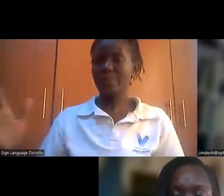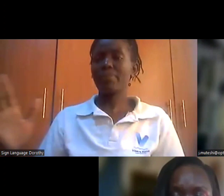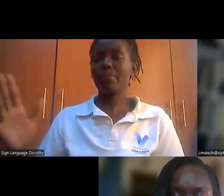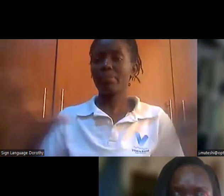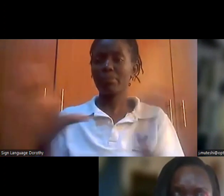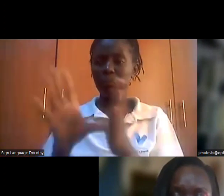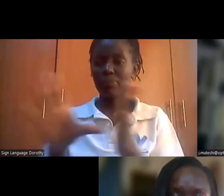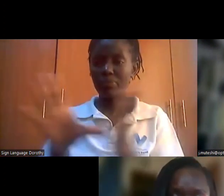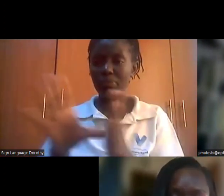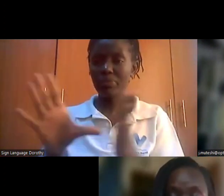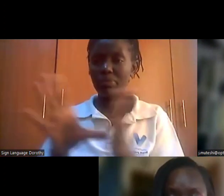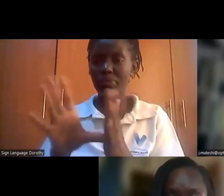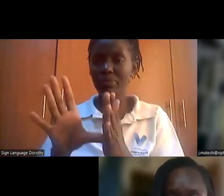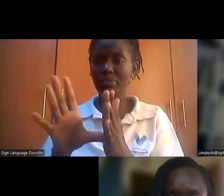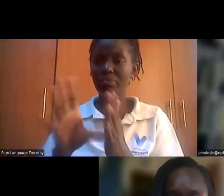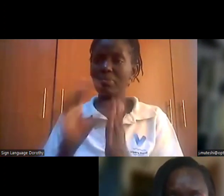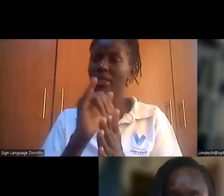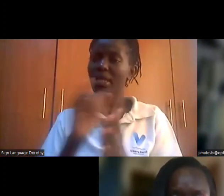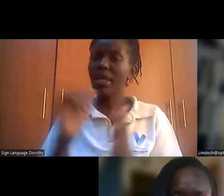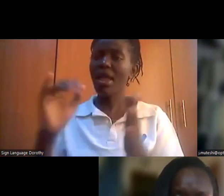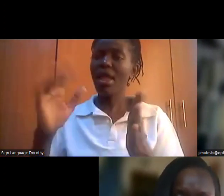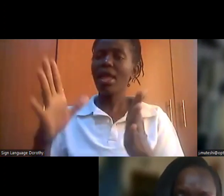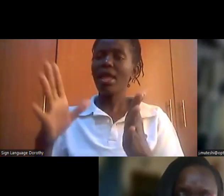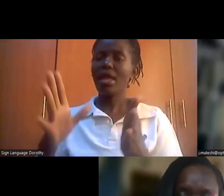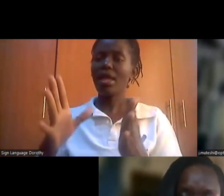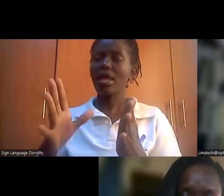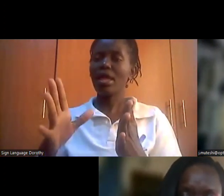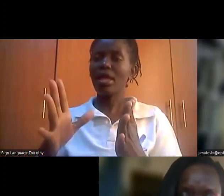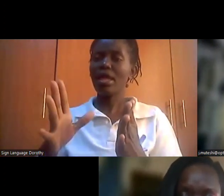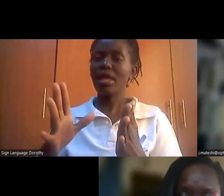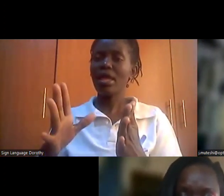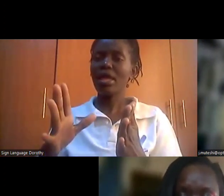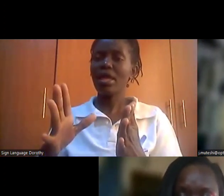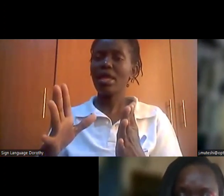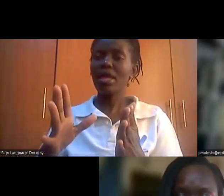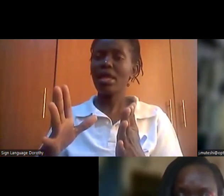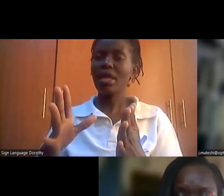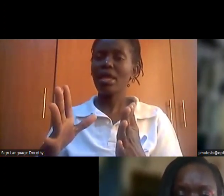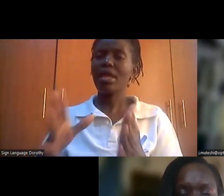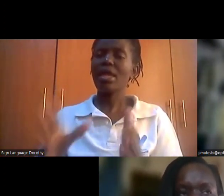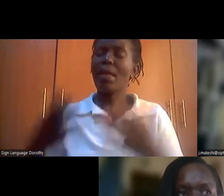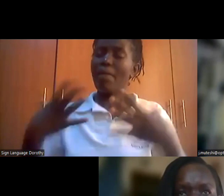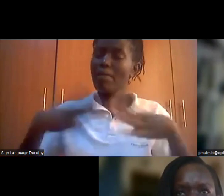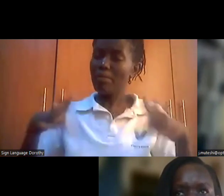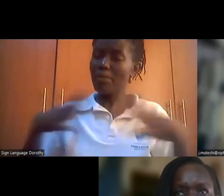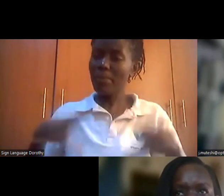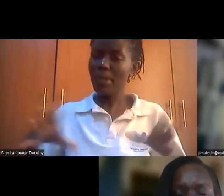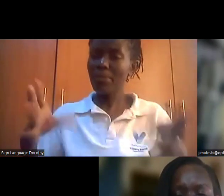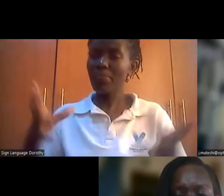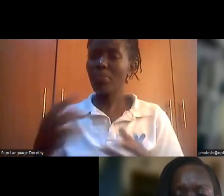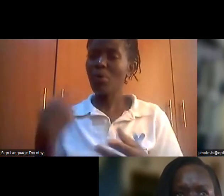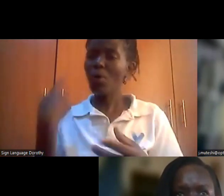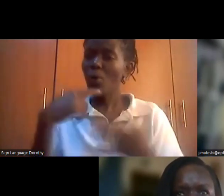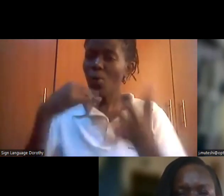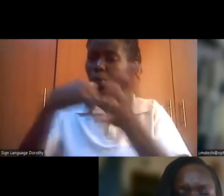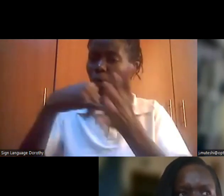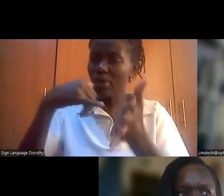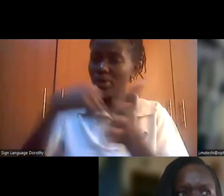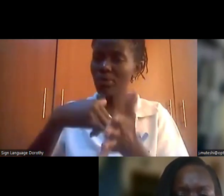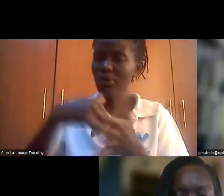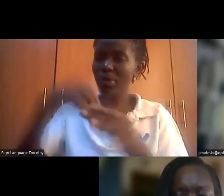the health to the practitioners performing FGM, and we could see that